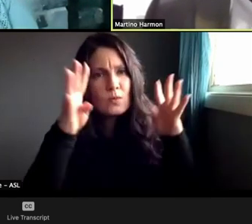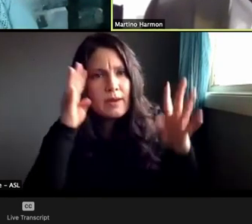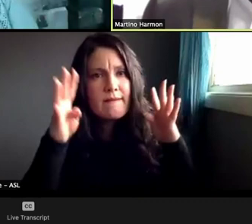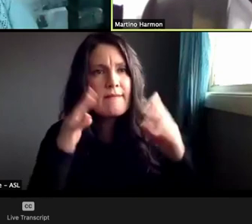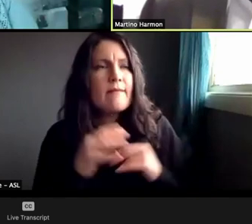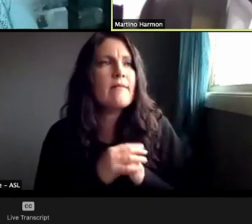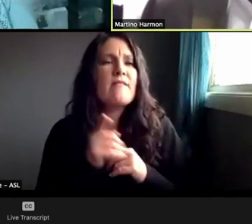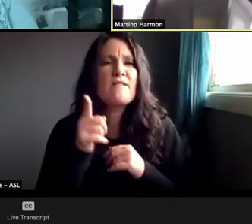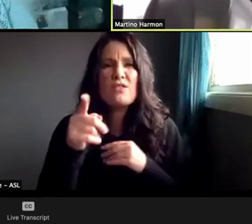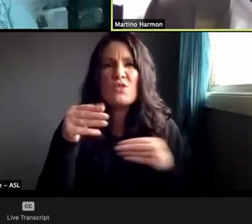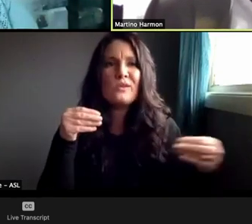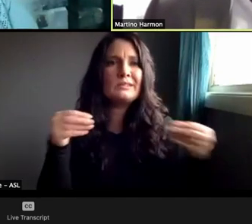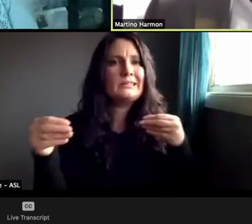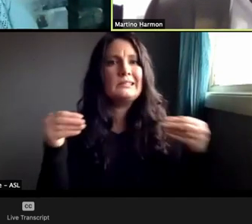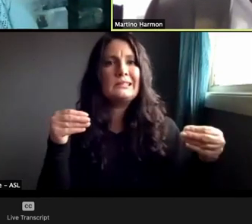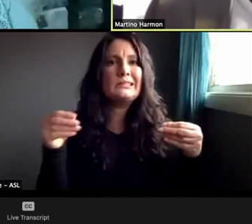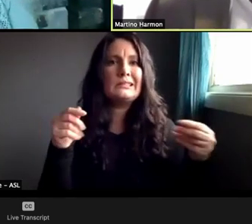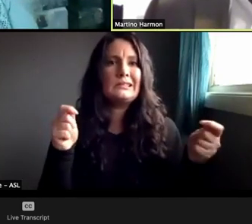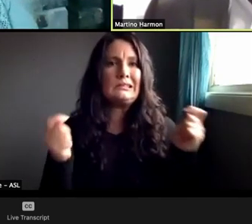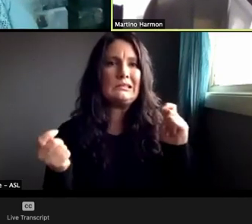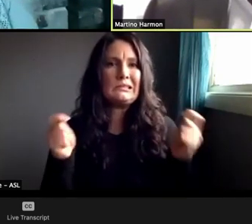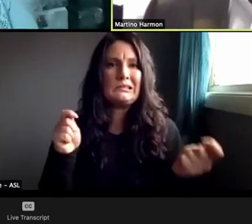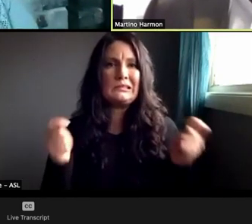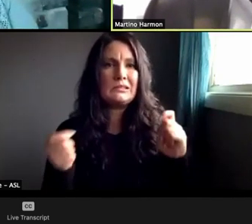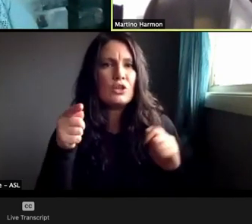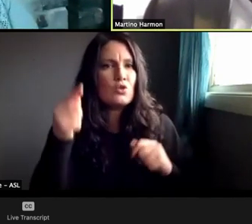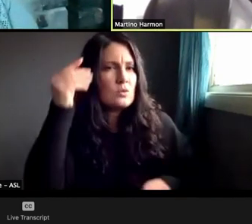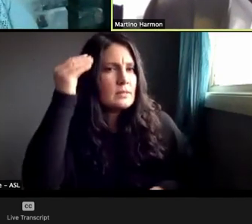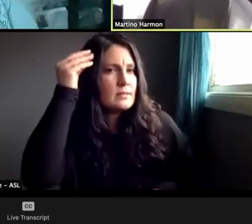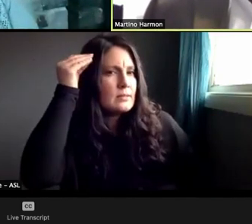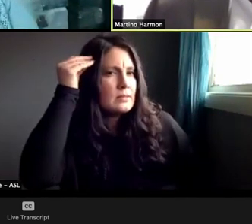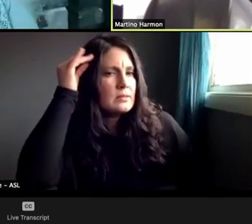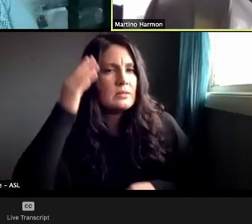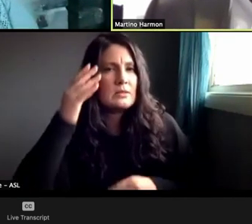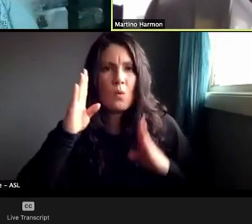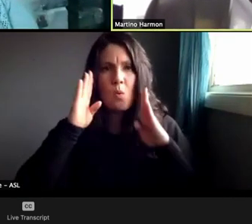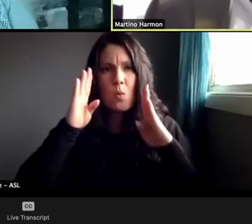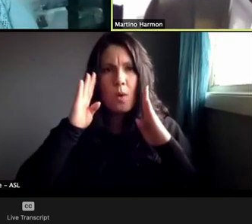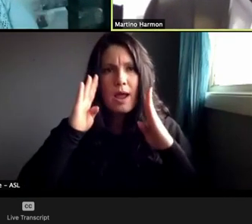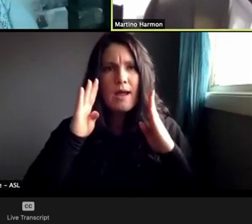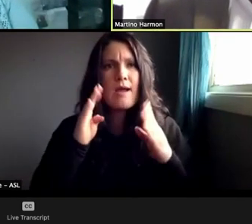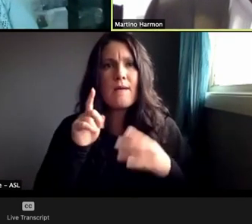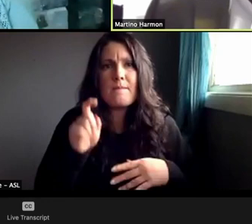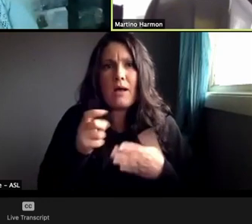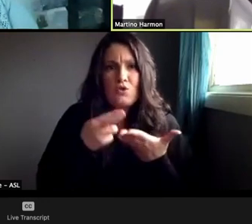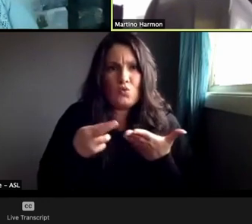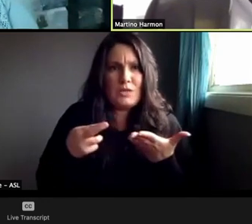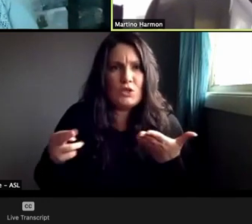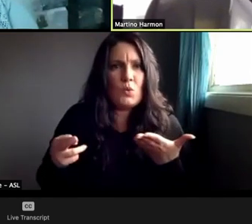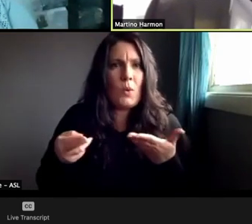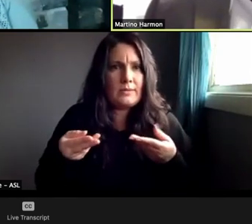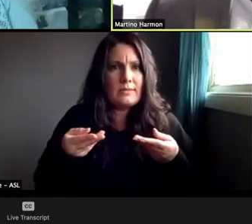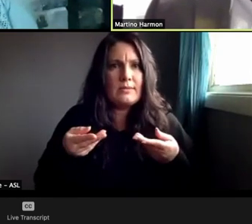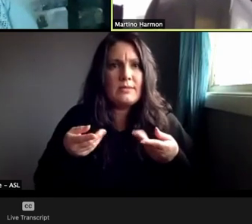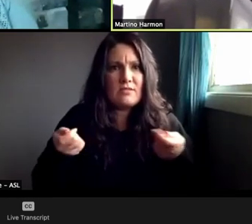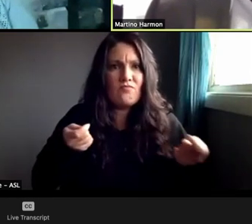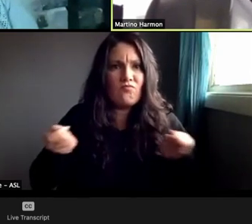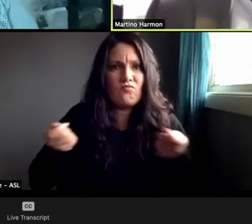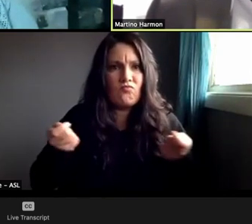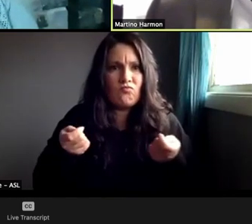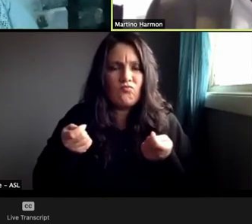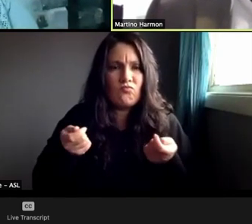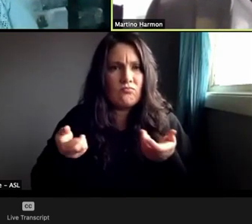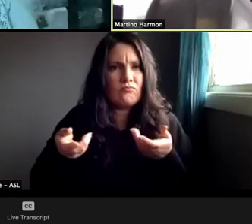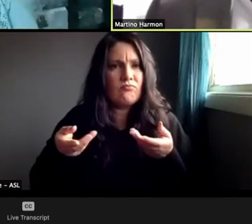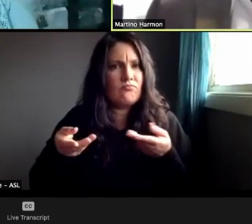shifting dynamic, while being conscientious and aware of resource management. So I want to thank you. I want to wish you a